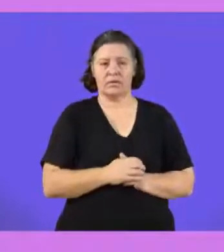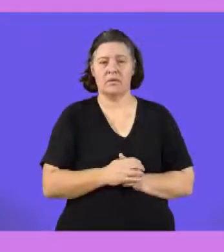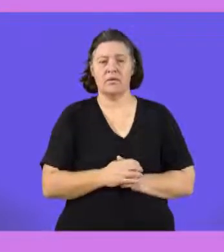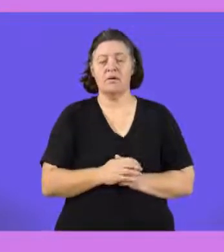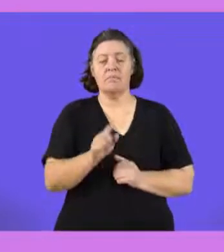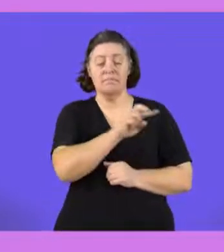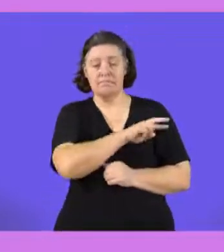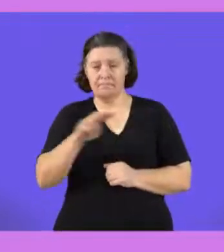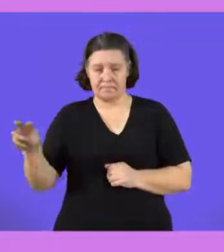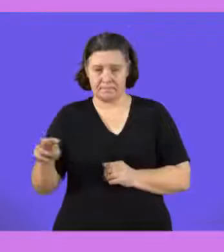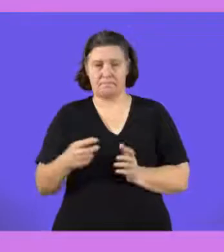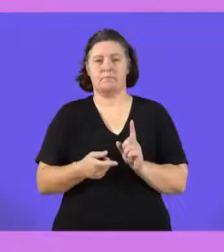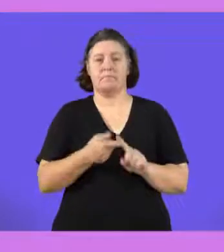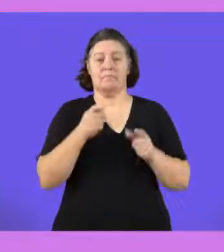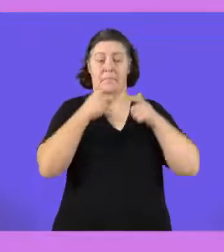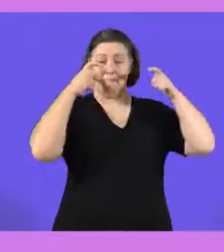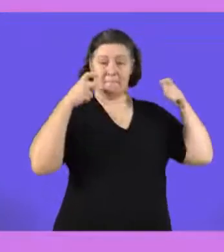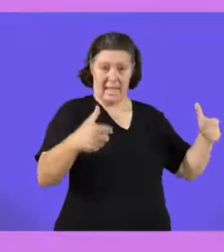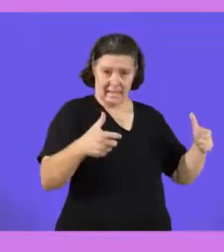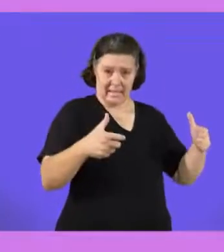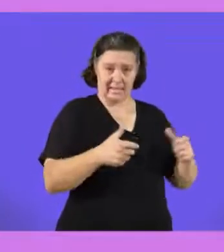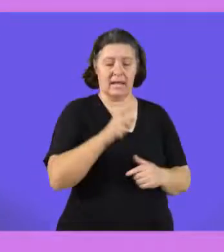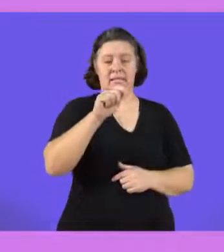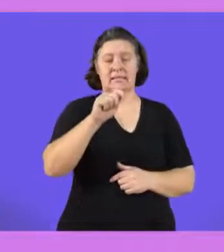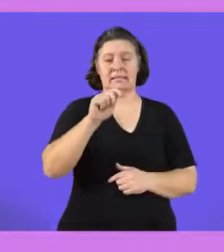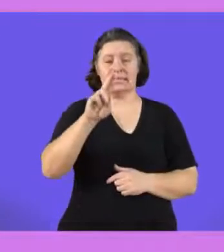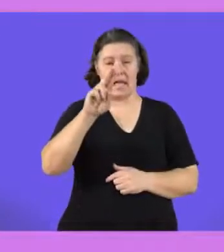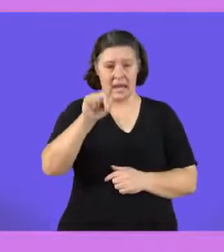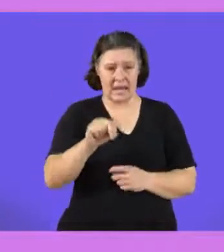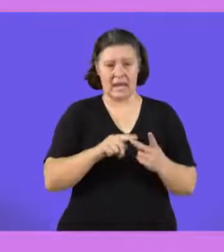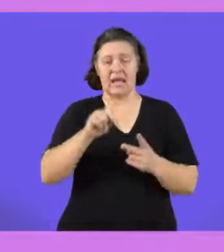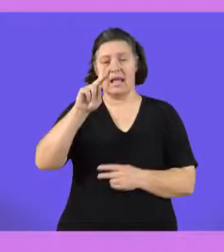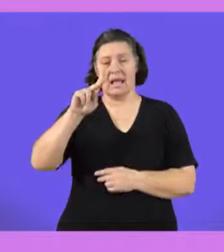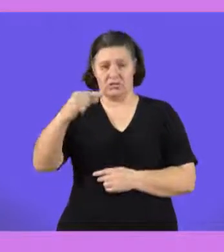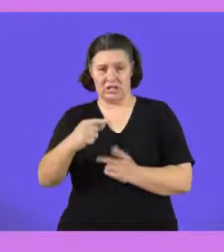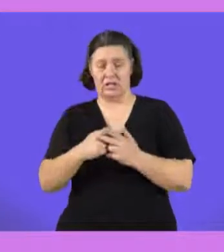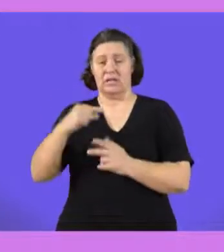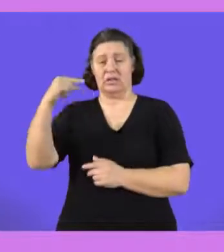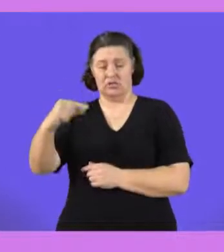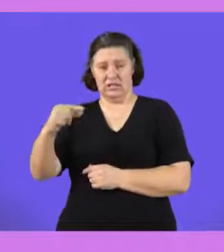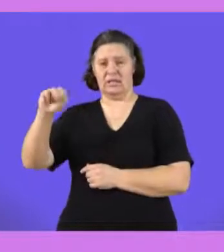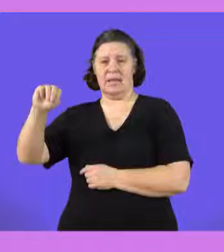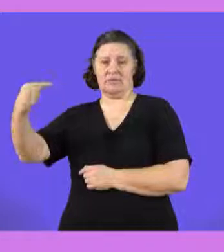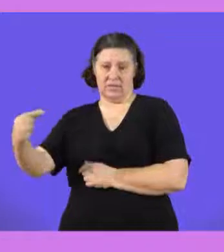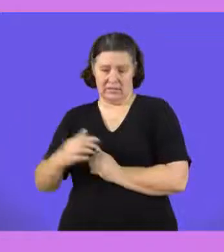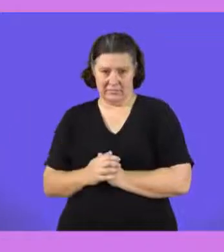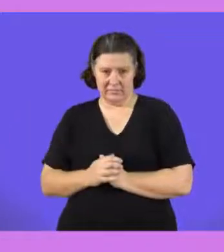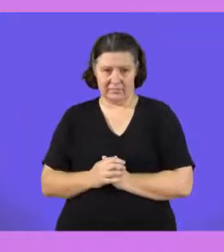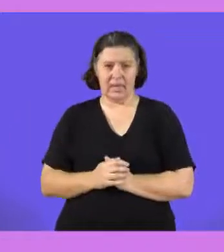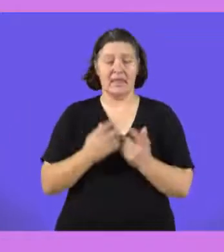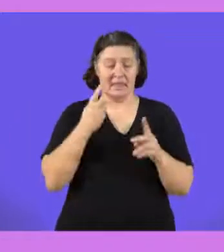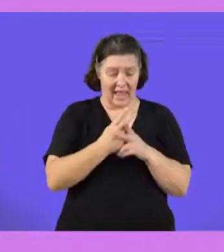here, if I look at this line, I started again big to small. So tons, kilograms, grams, and milligrams.